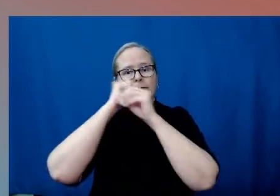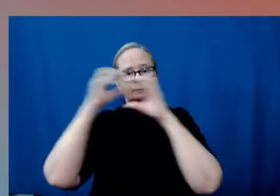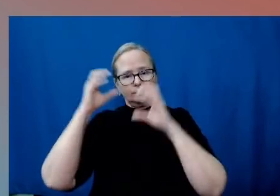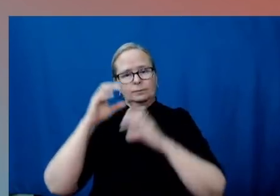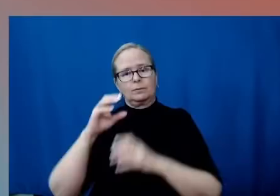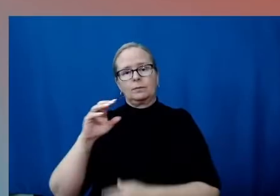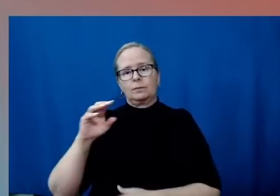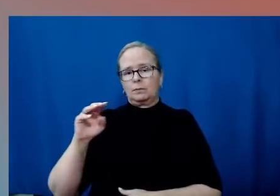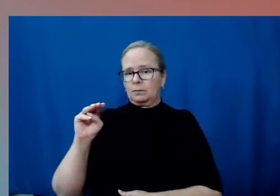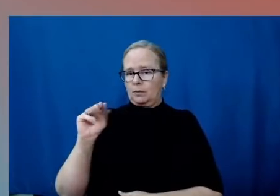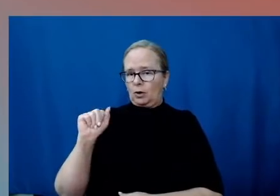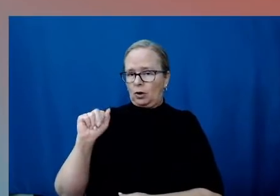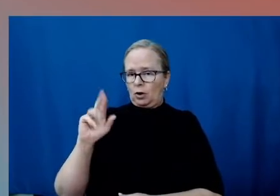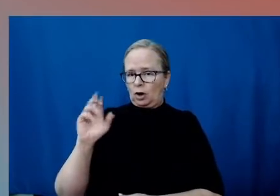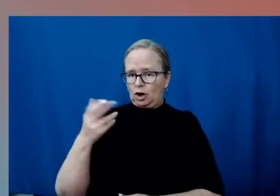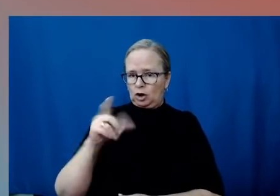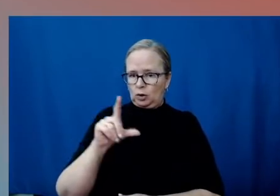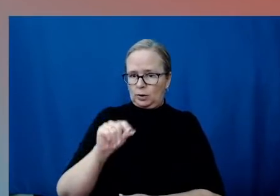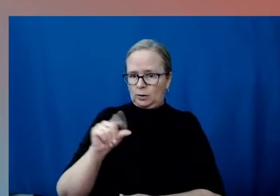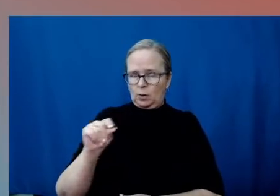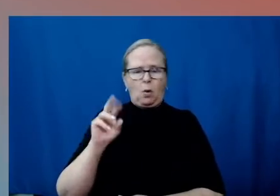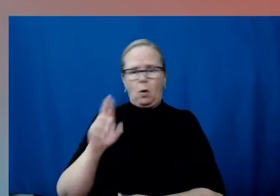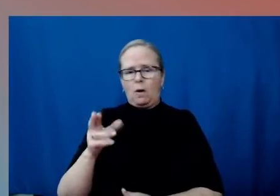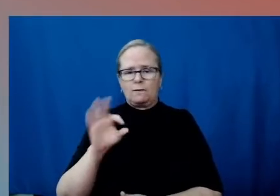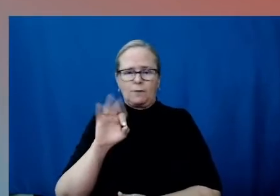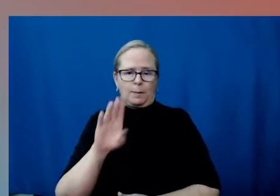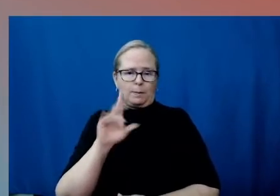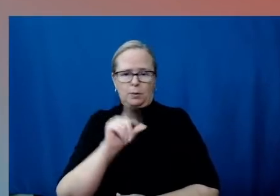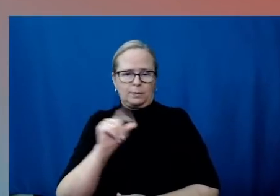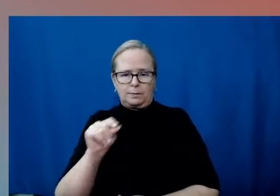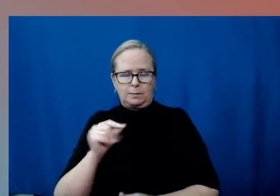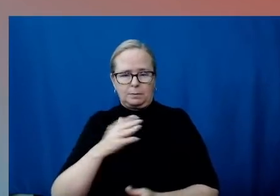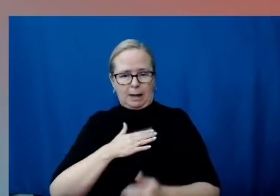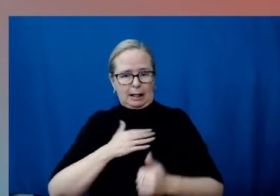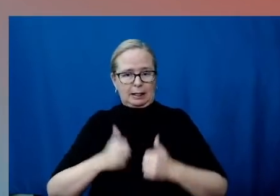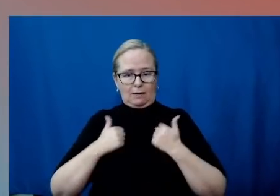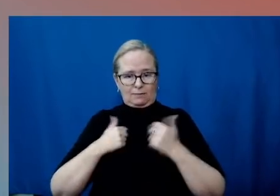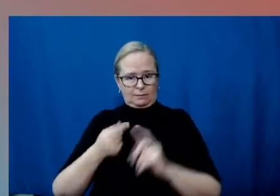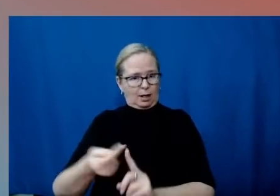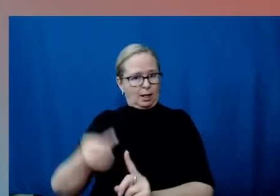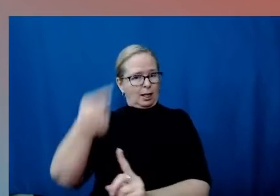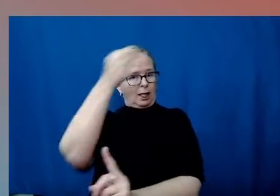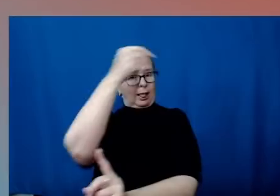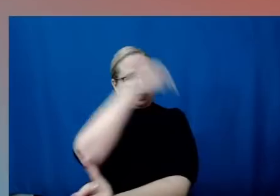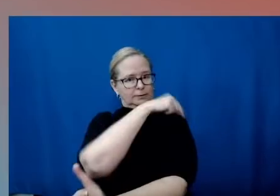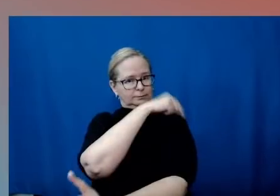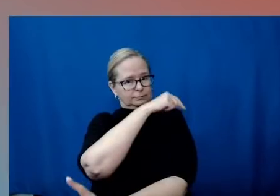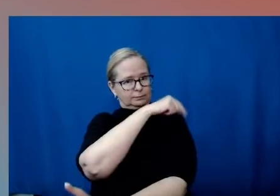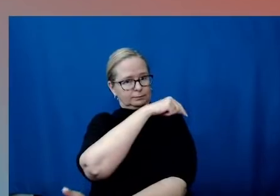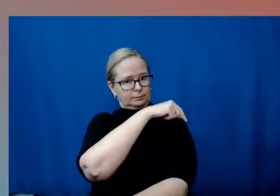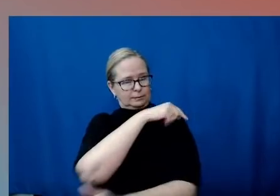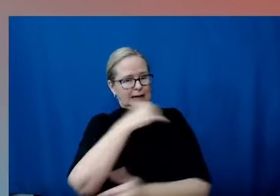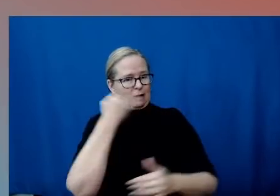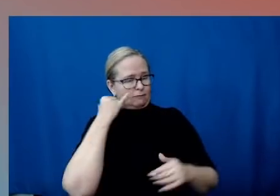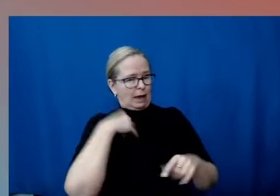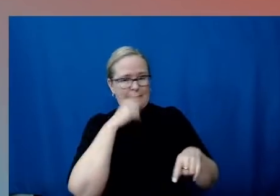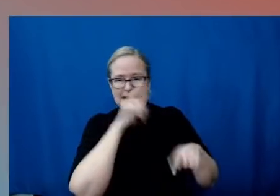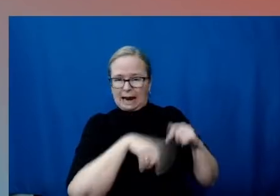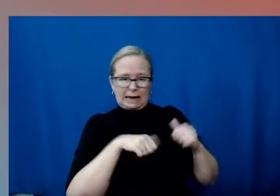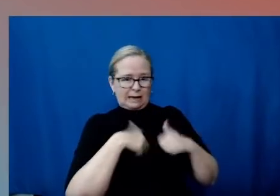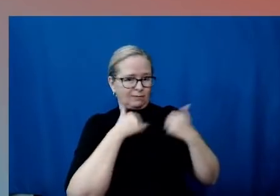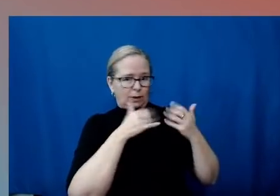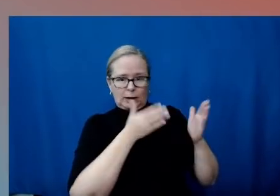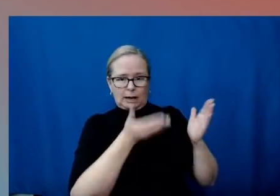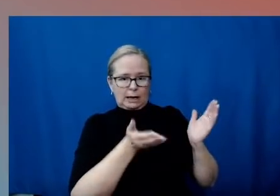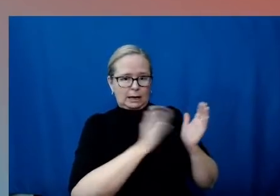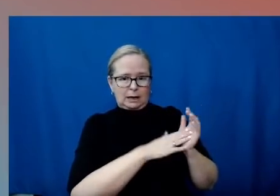my life in March of 2020 or February of 2020 back perfectly, then it's a failure. I don't think it's